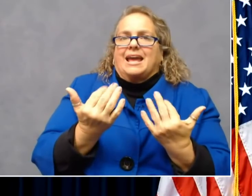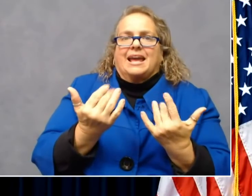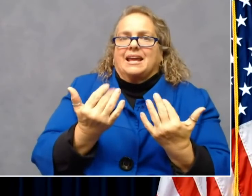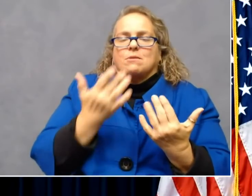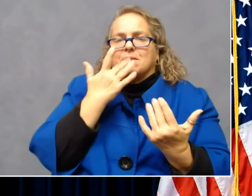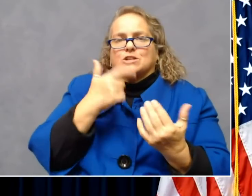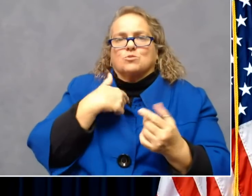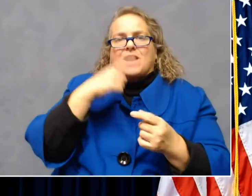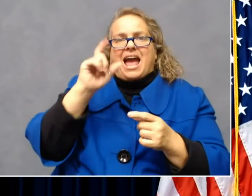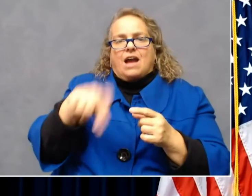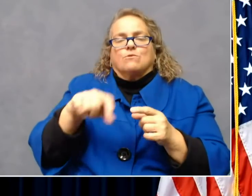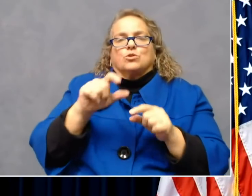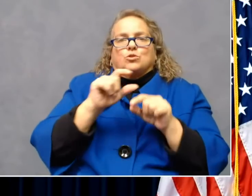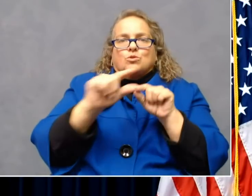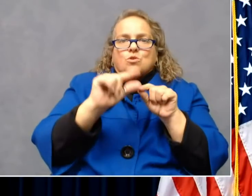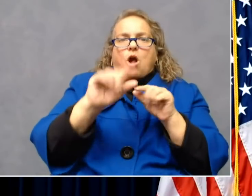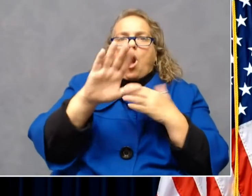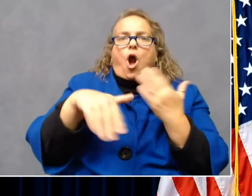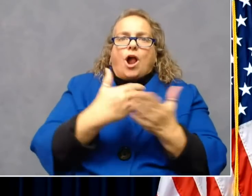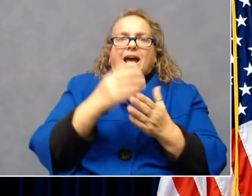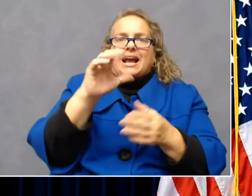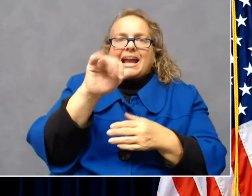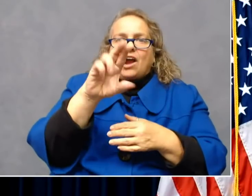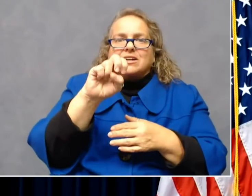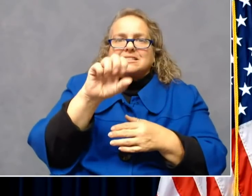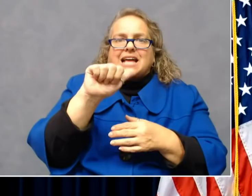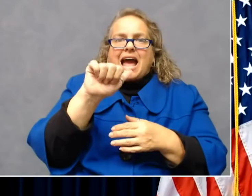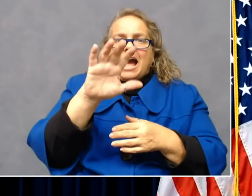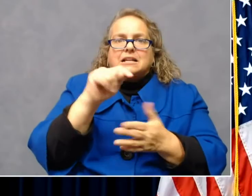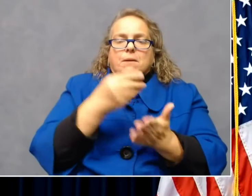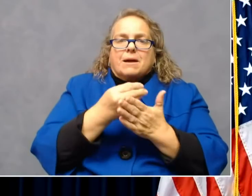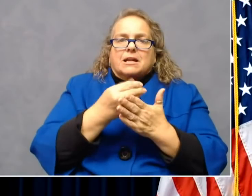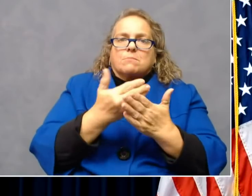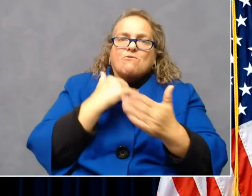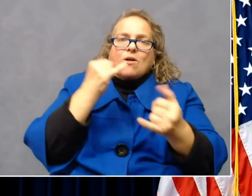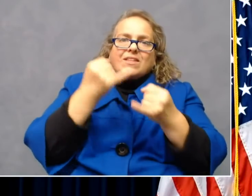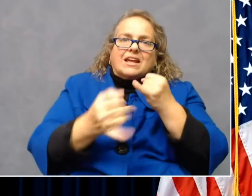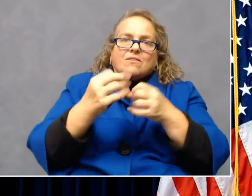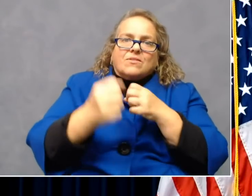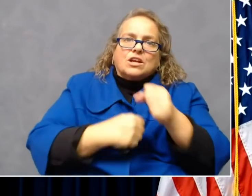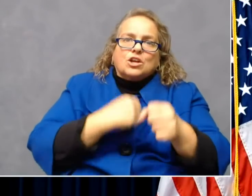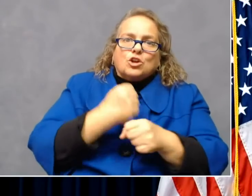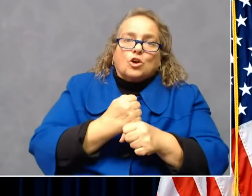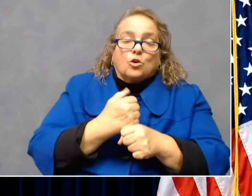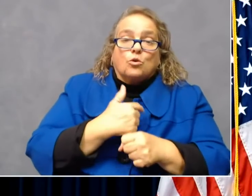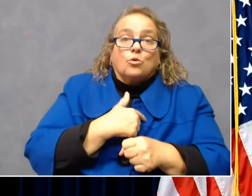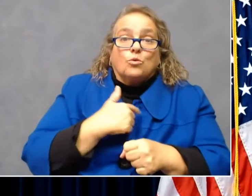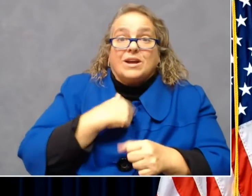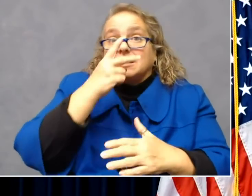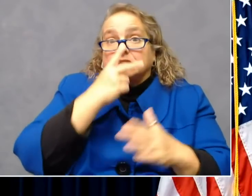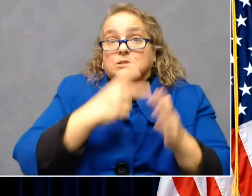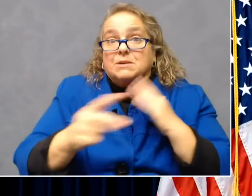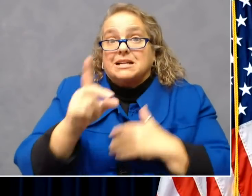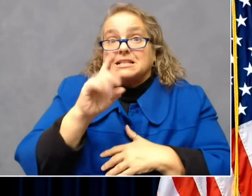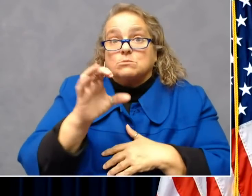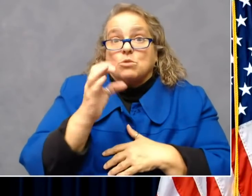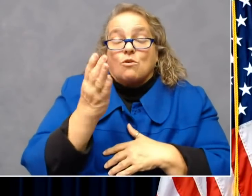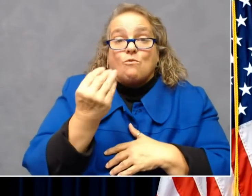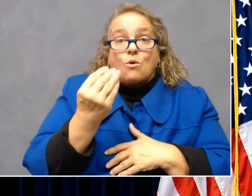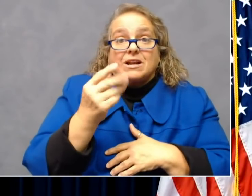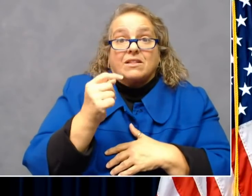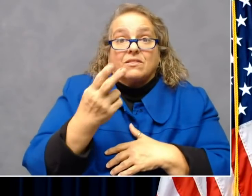year. At this point, we anticipate that on December 14th, our restaurants and bars will be able to